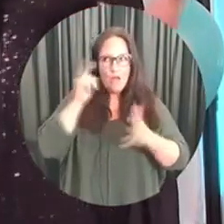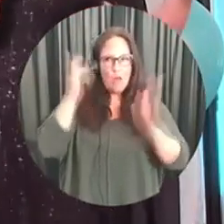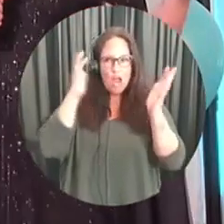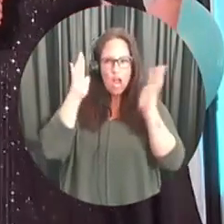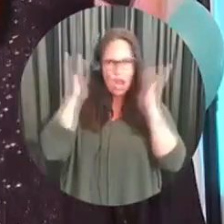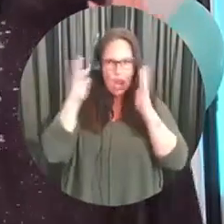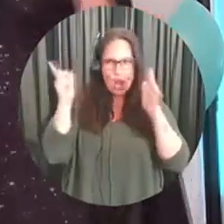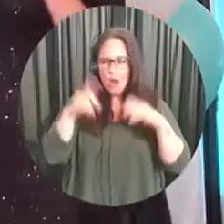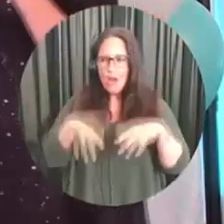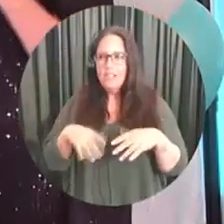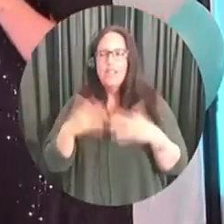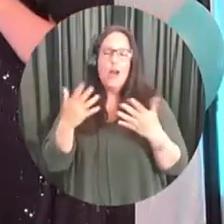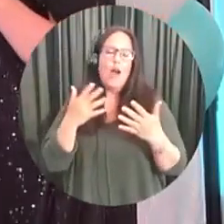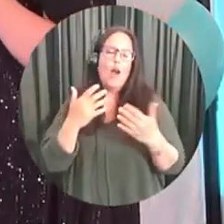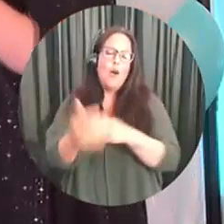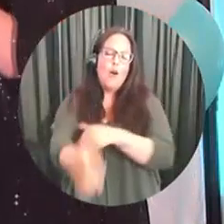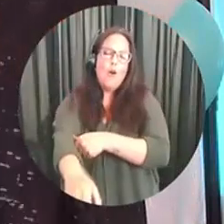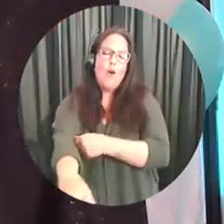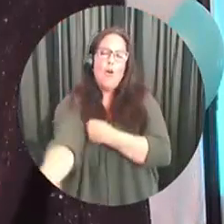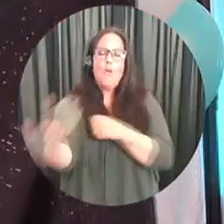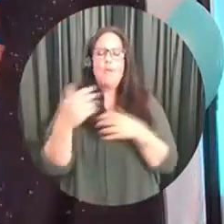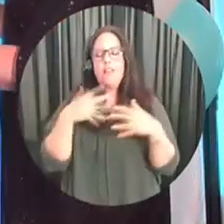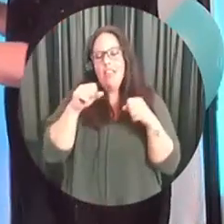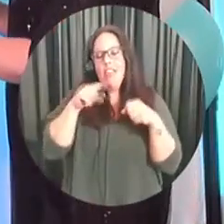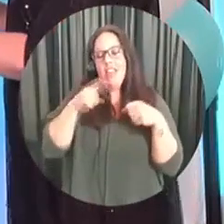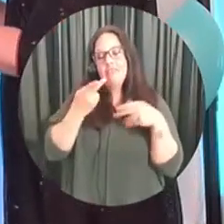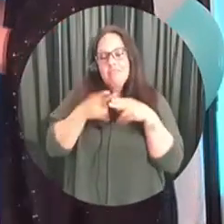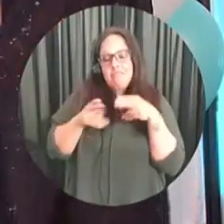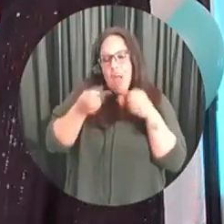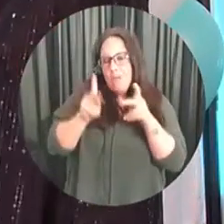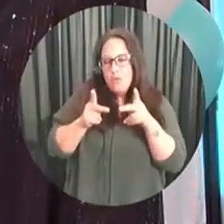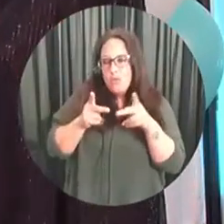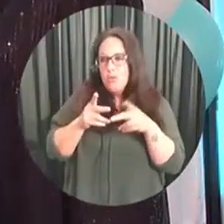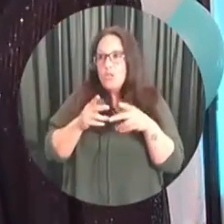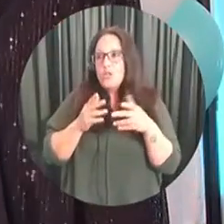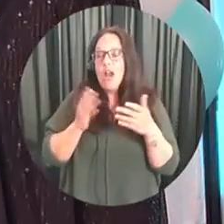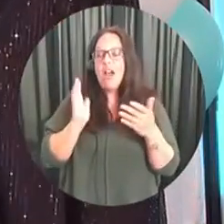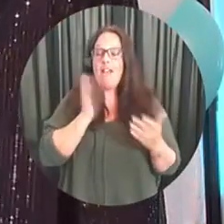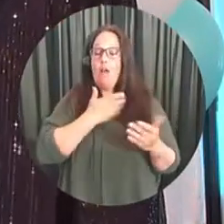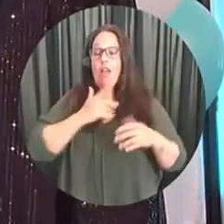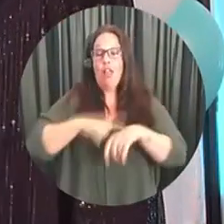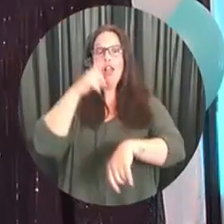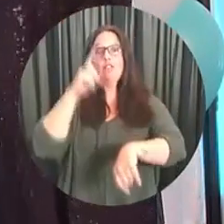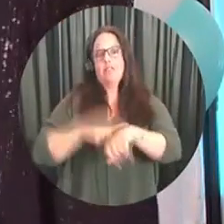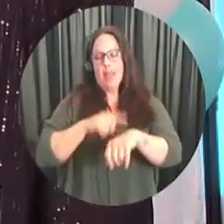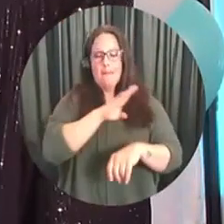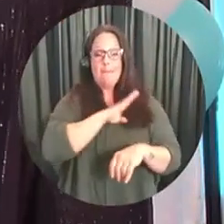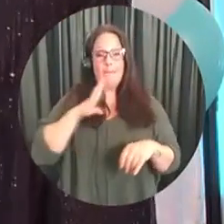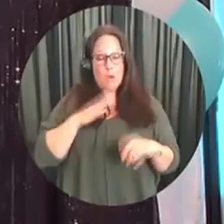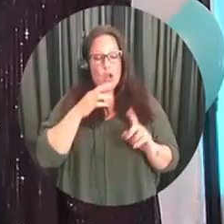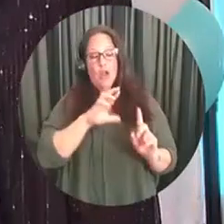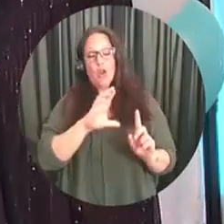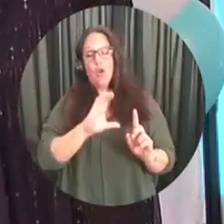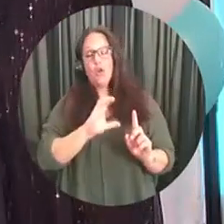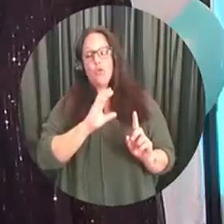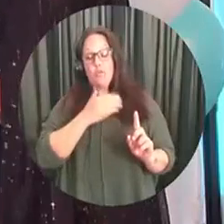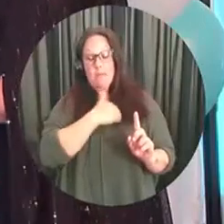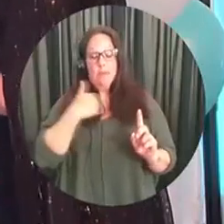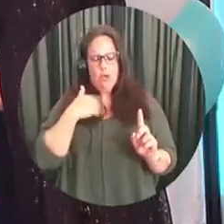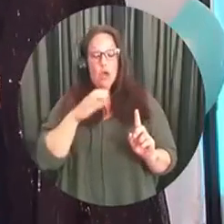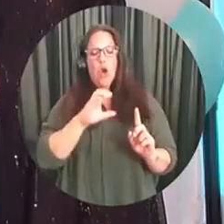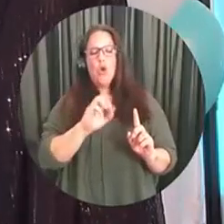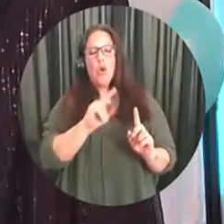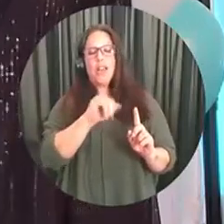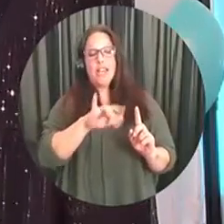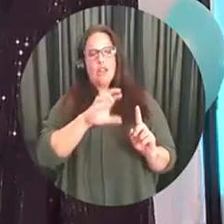might as well take this opportunity, have our longtime board member, Courtney Rogers, here with Highmark, West Virginia, and I